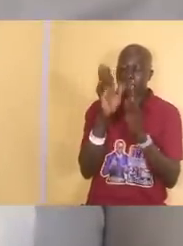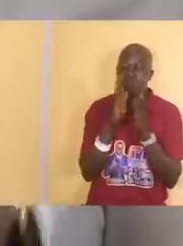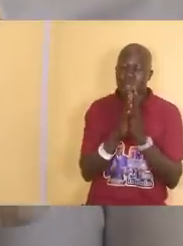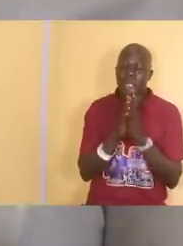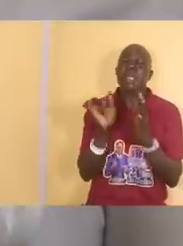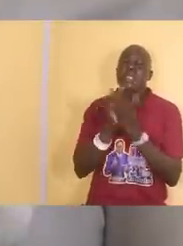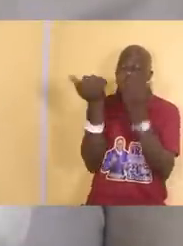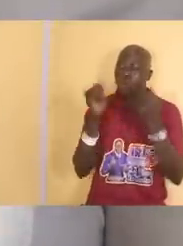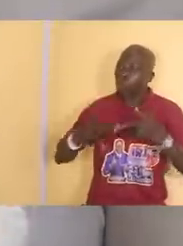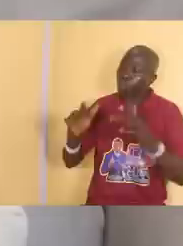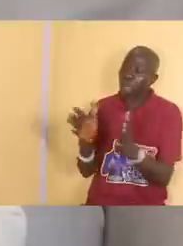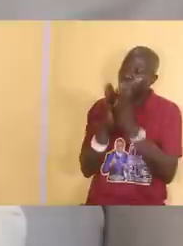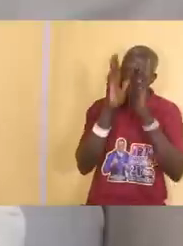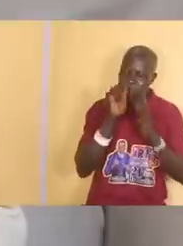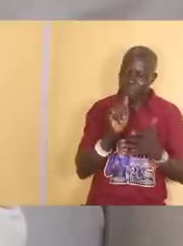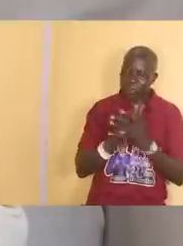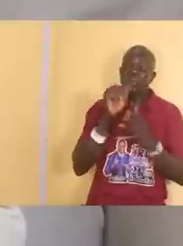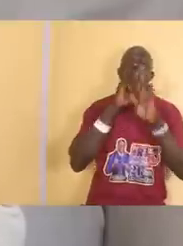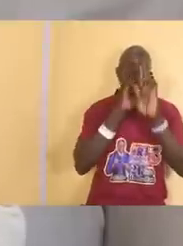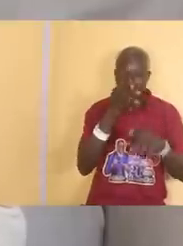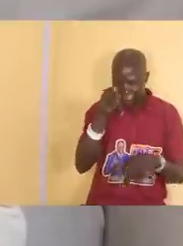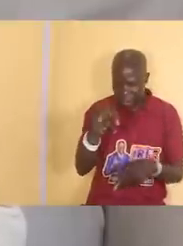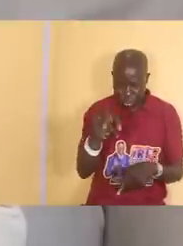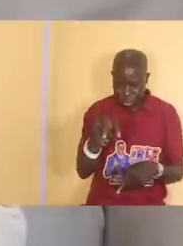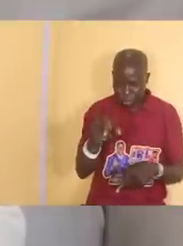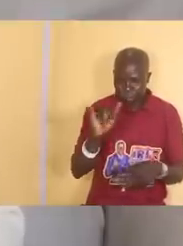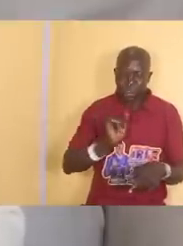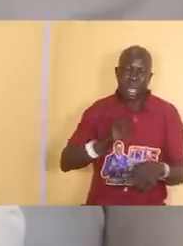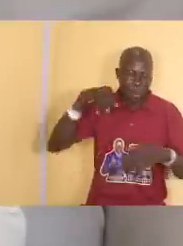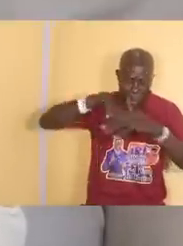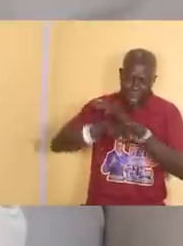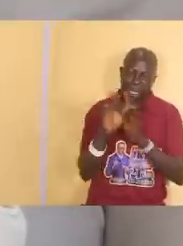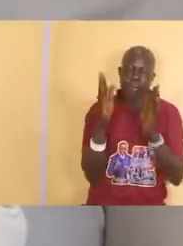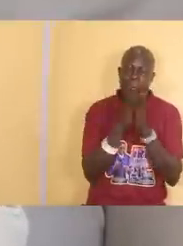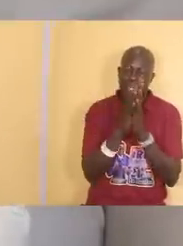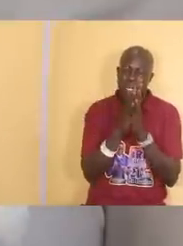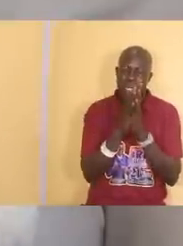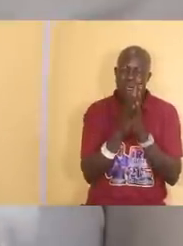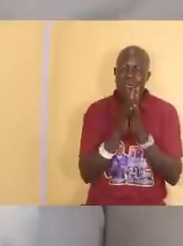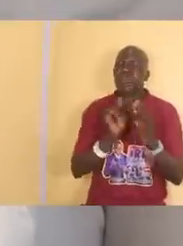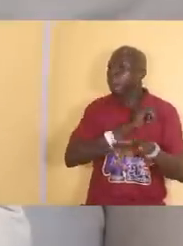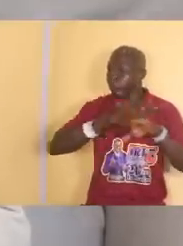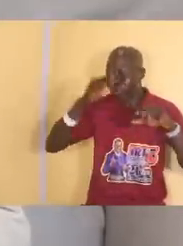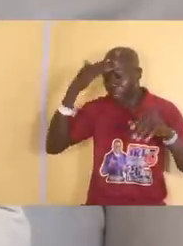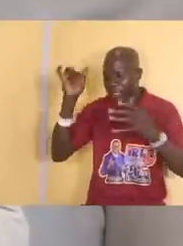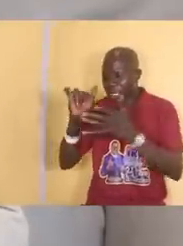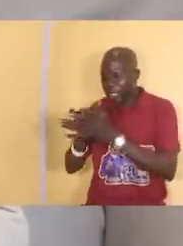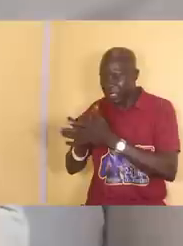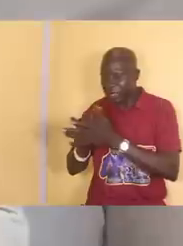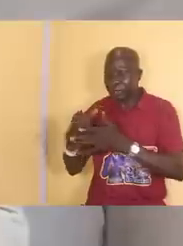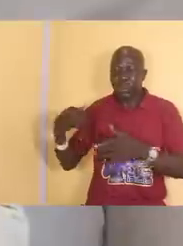your prayer. He wants you to ask and he should answer you. We'll move into this prayer. Don't